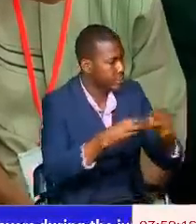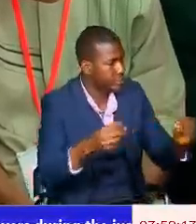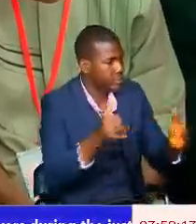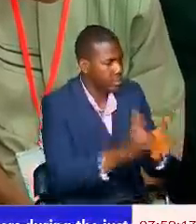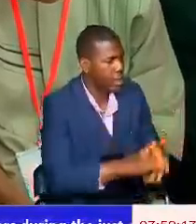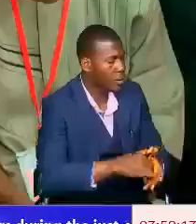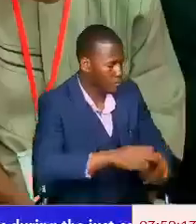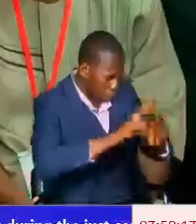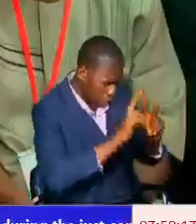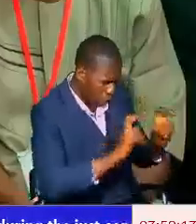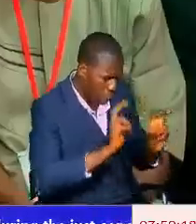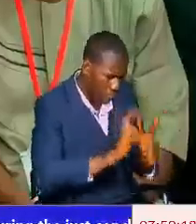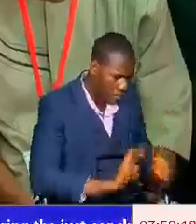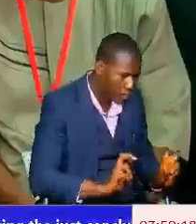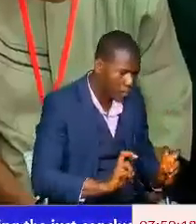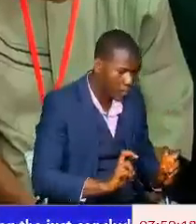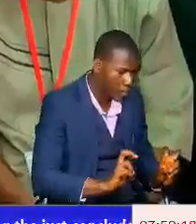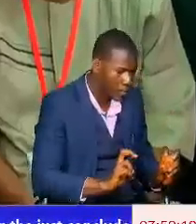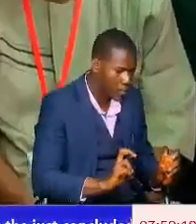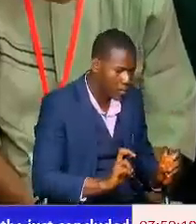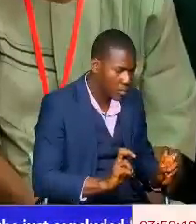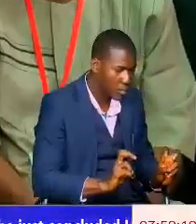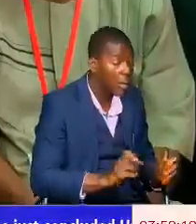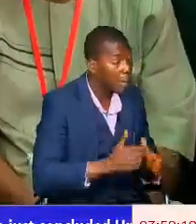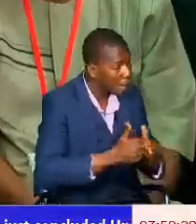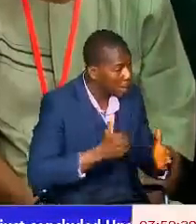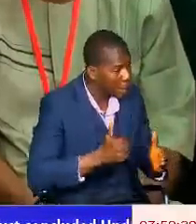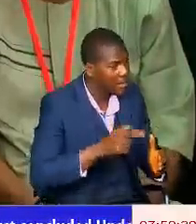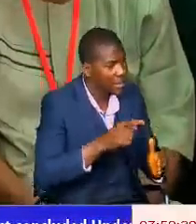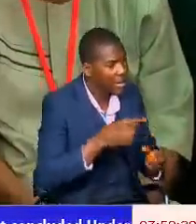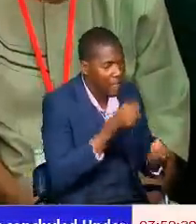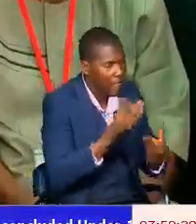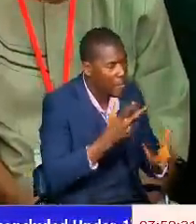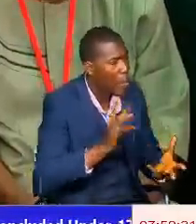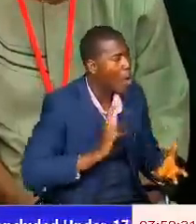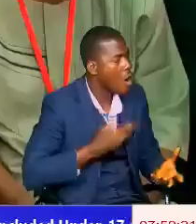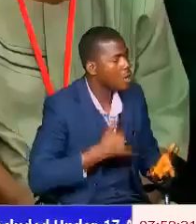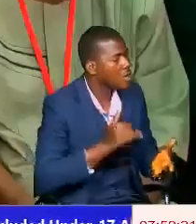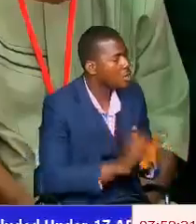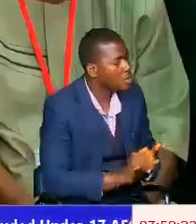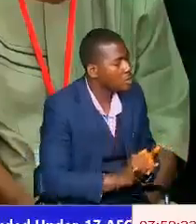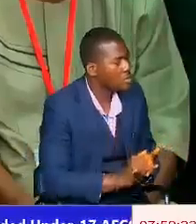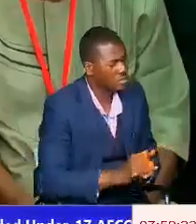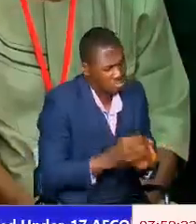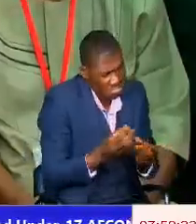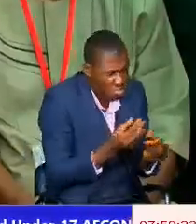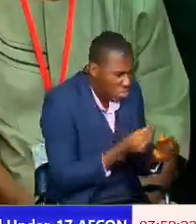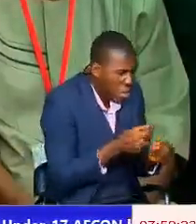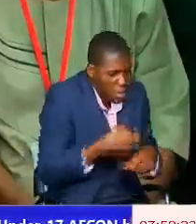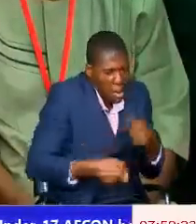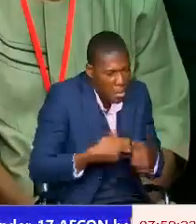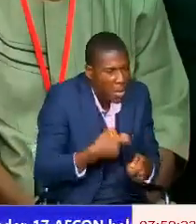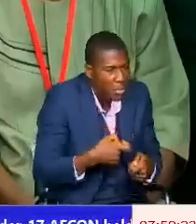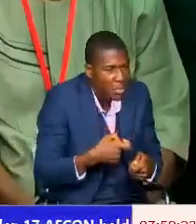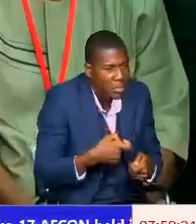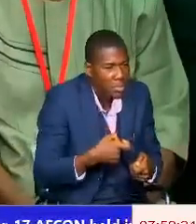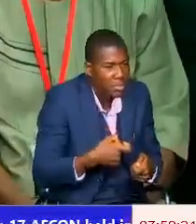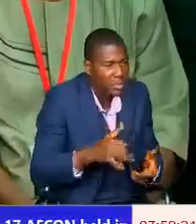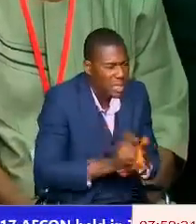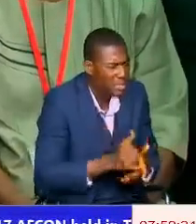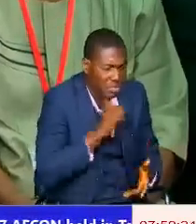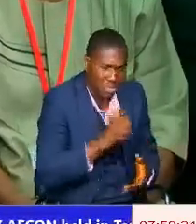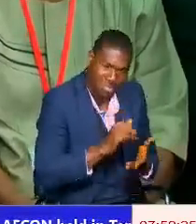own investigation. Before then be let us know, say, they get some small issues where they're no